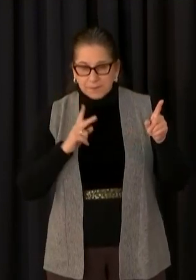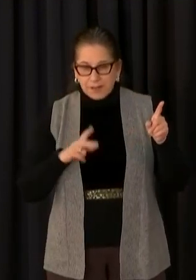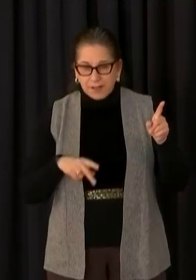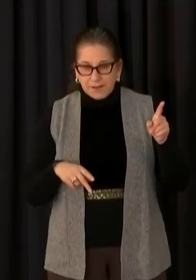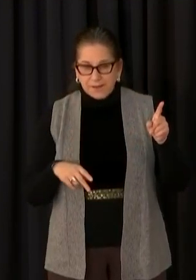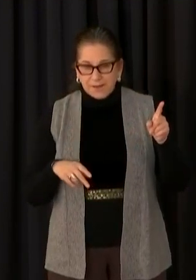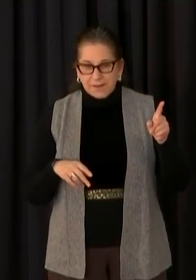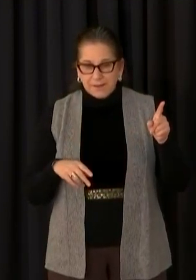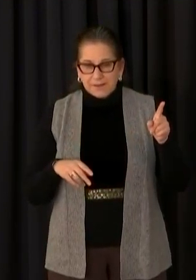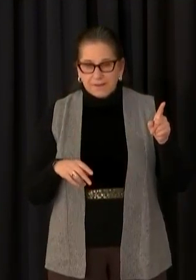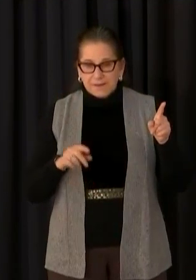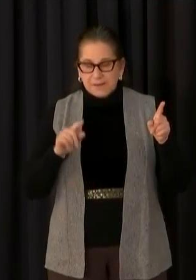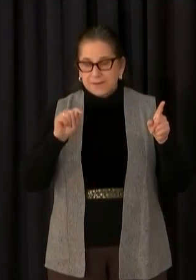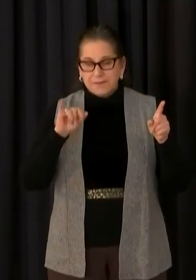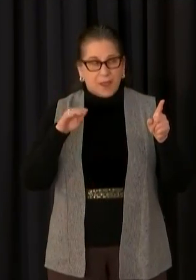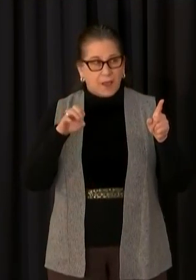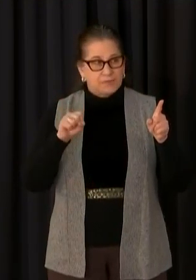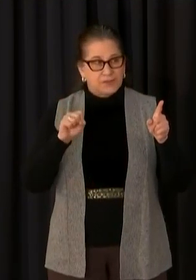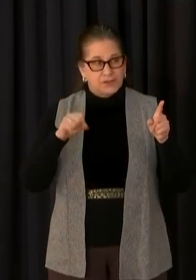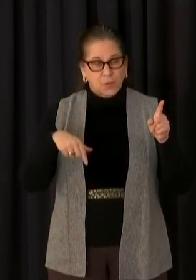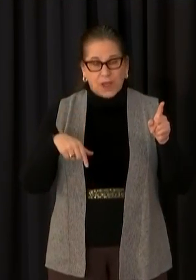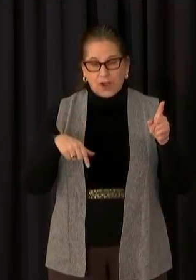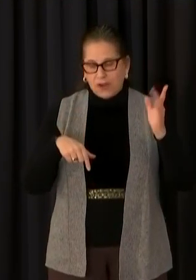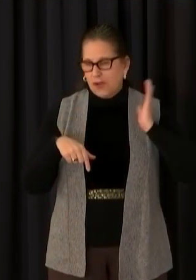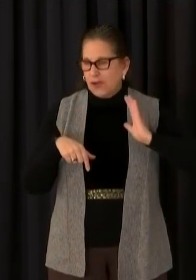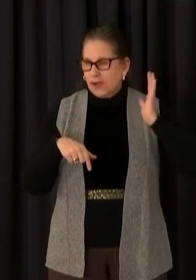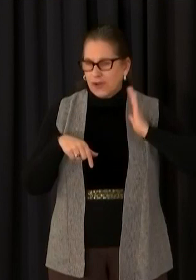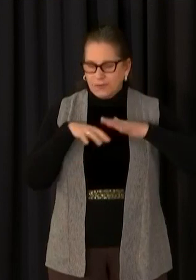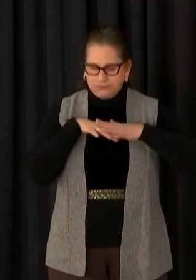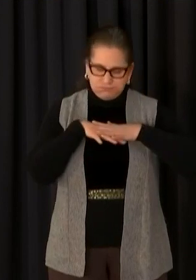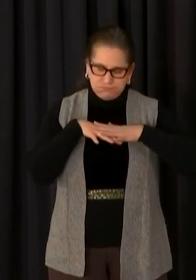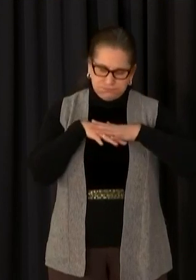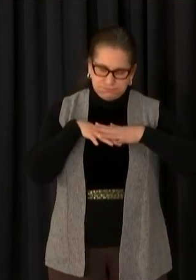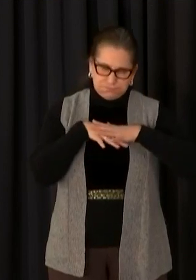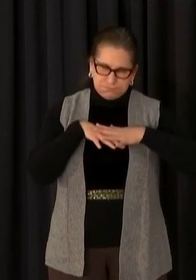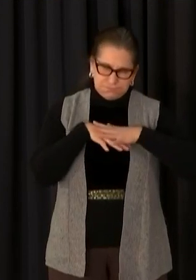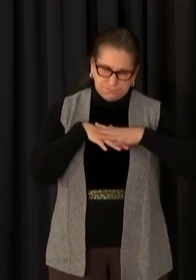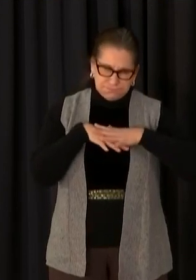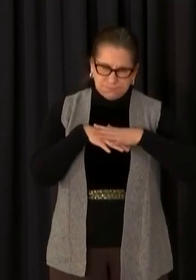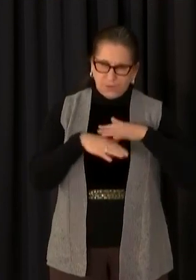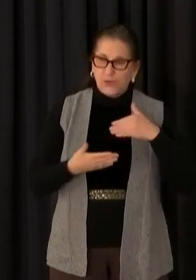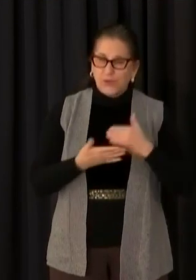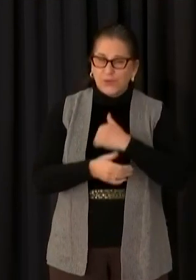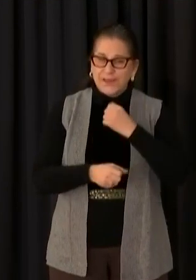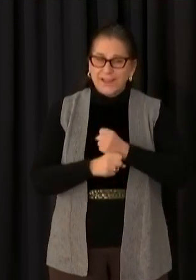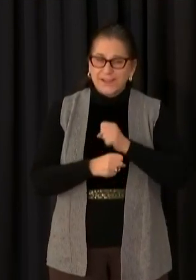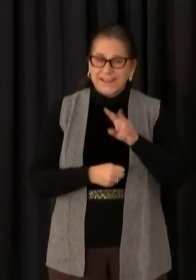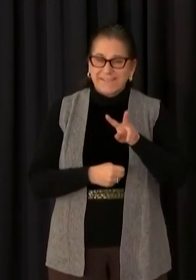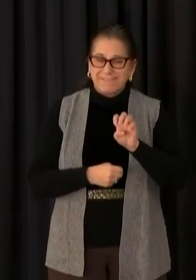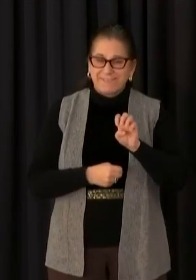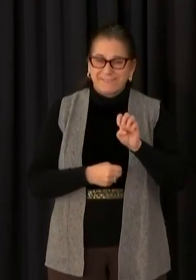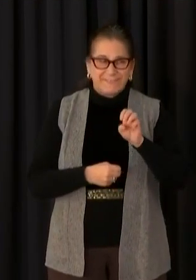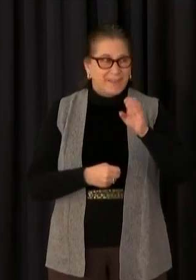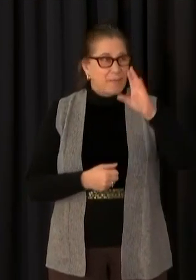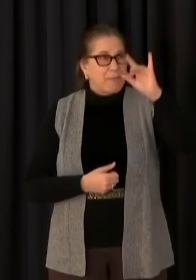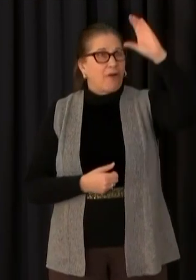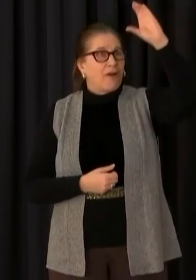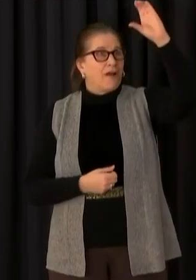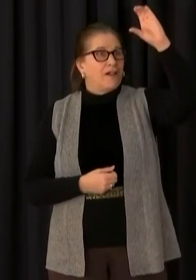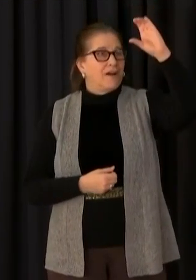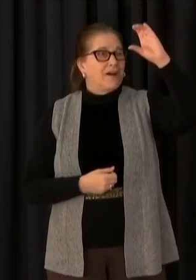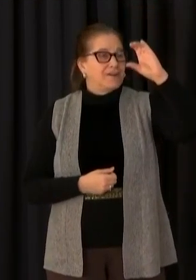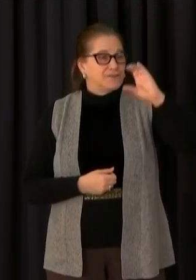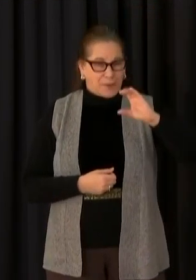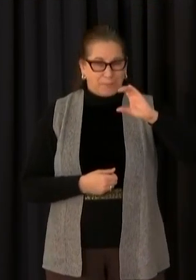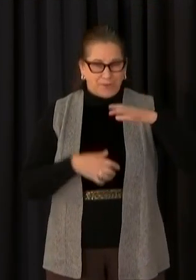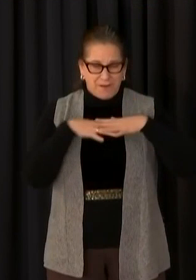this past New Year's Eve, we got to celebrate with the ball dropping, mostly virtually, as New